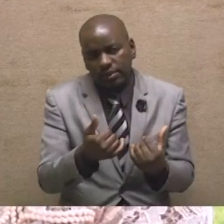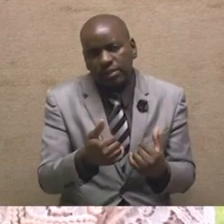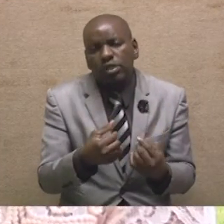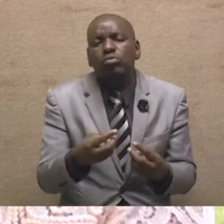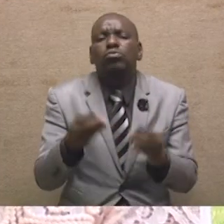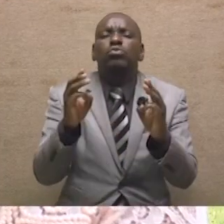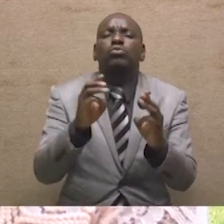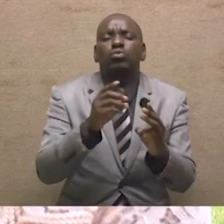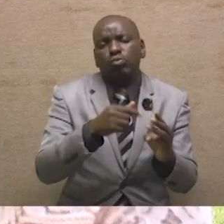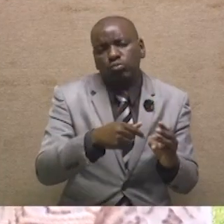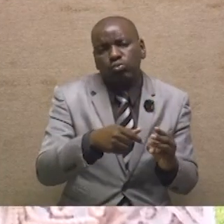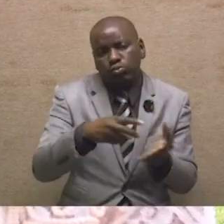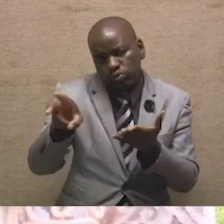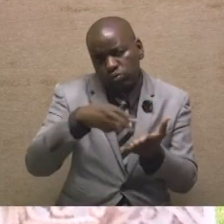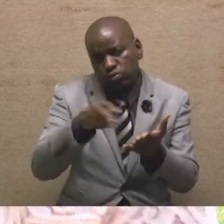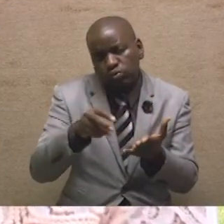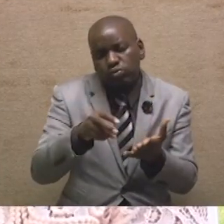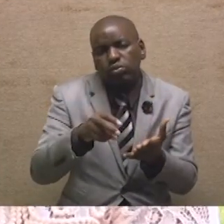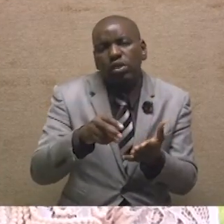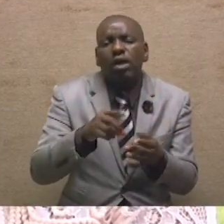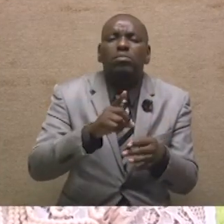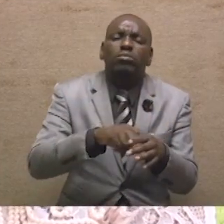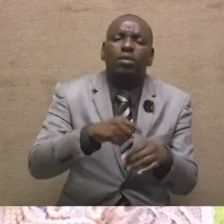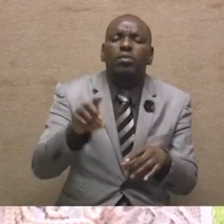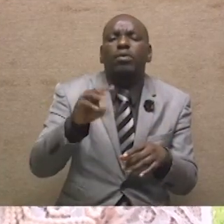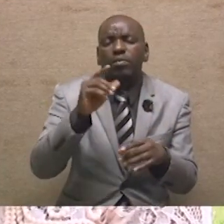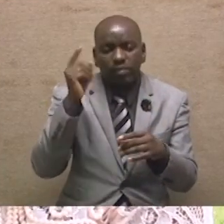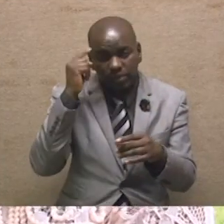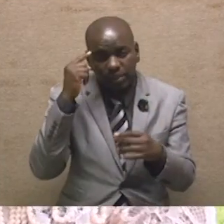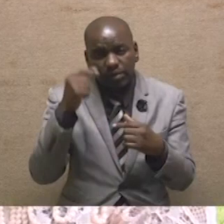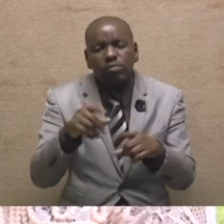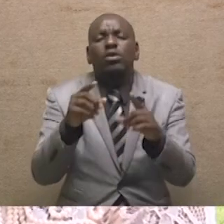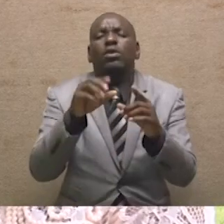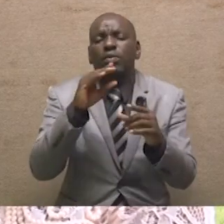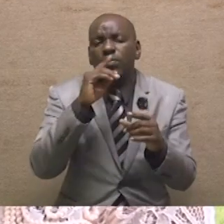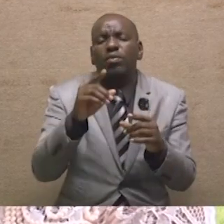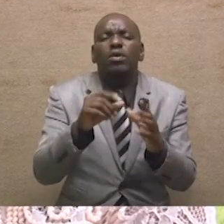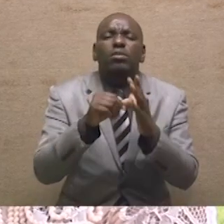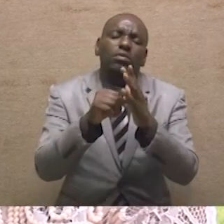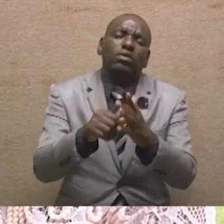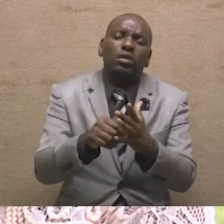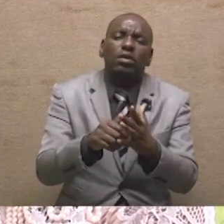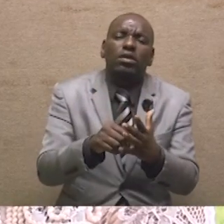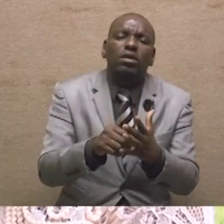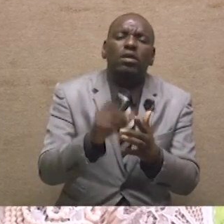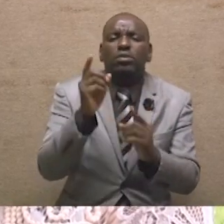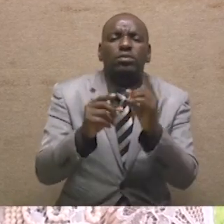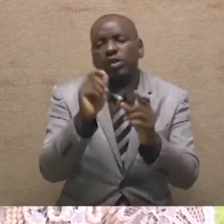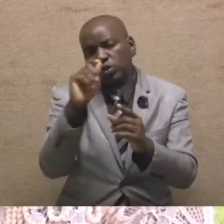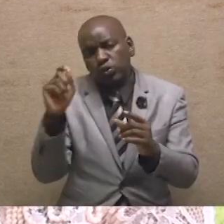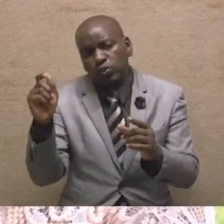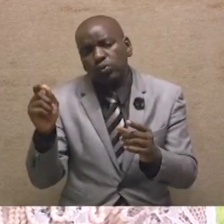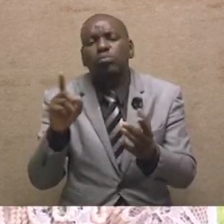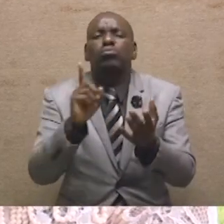long distances to school. The classes are overcrowded. So there's definitely a need to expand our schools. So maybe we need to think outside the box,